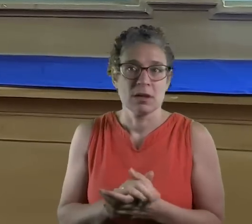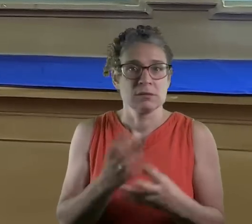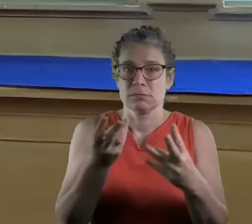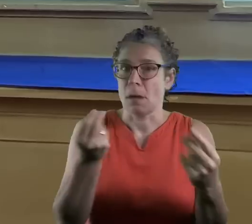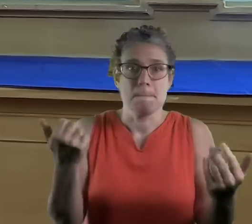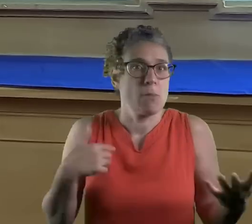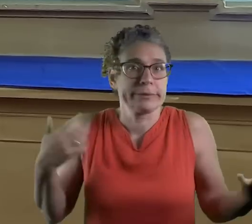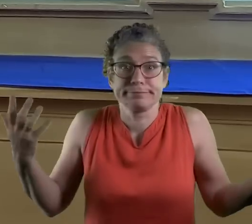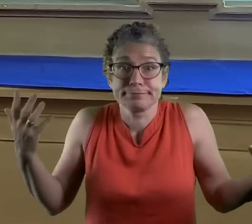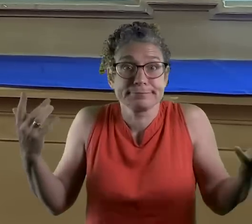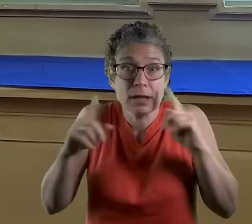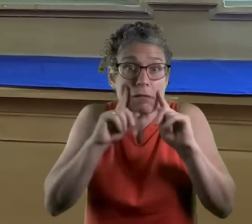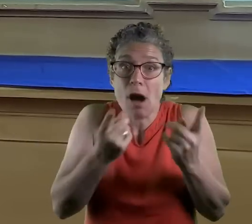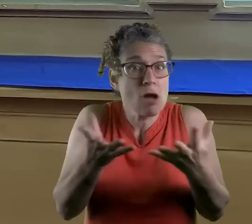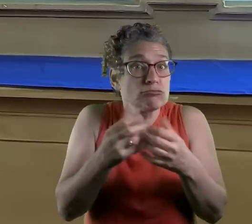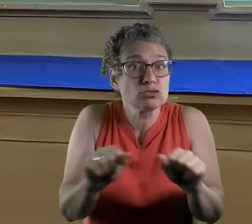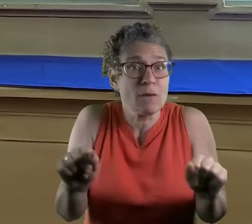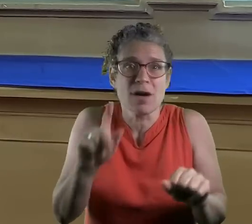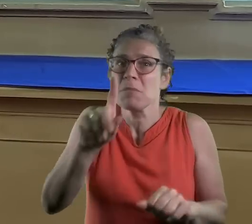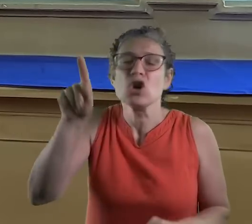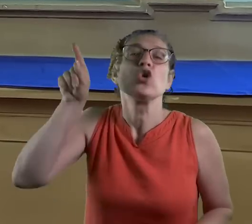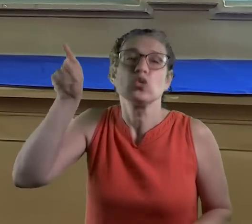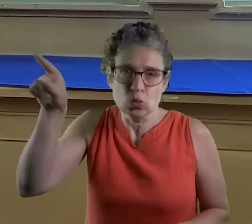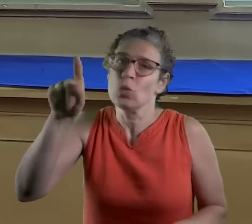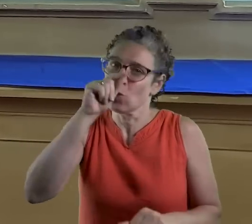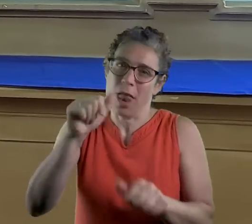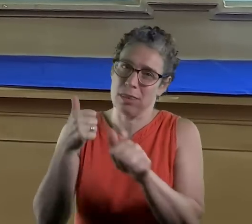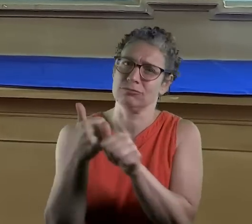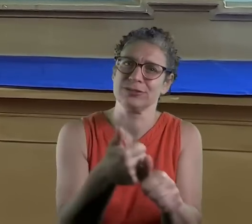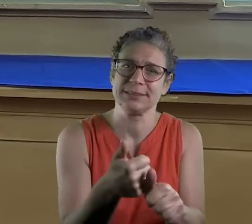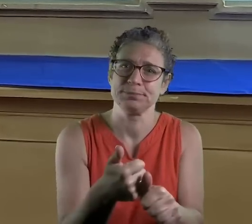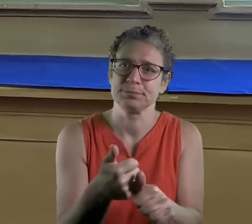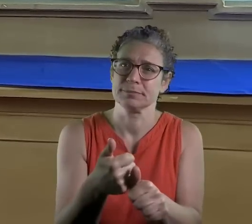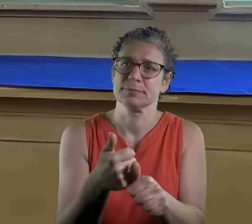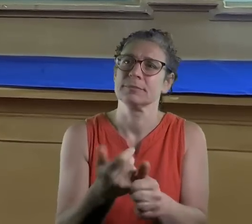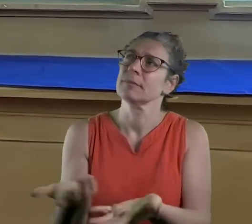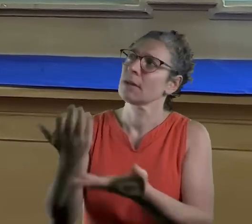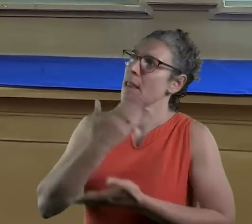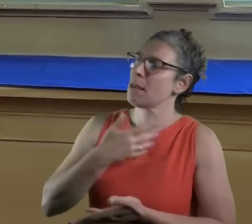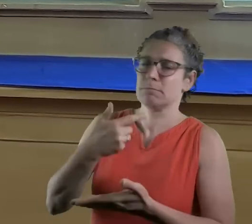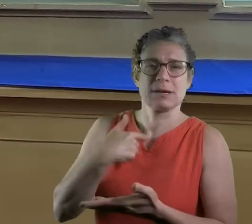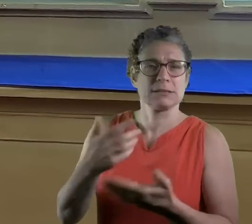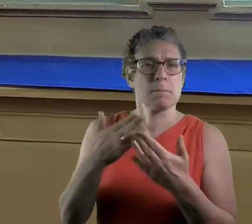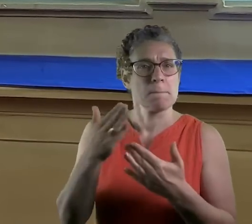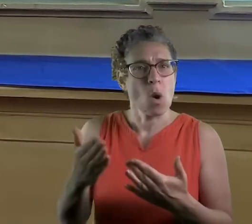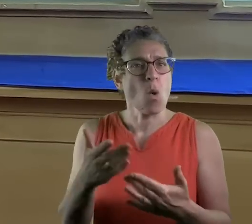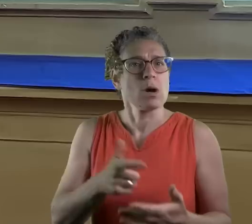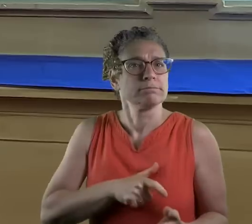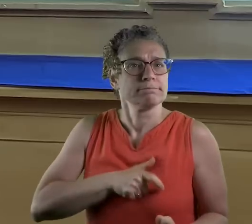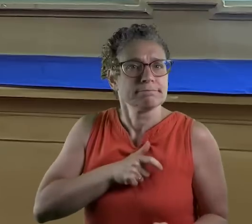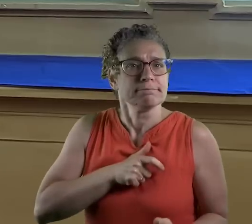beyond our control, but never beyond your grace. Grant us courage when fear grips